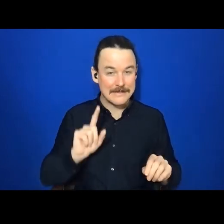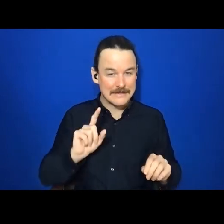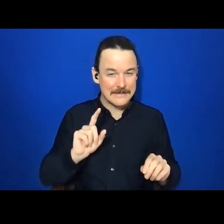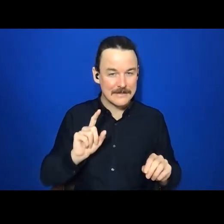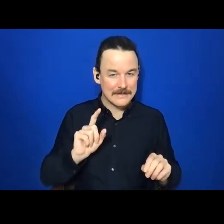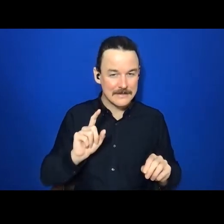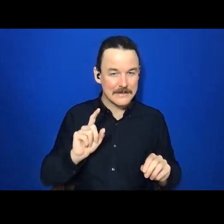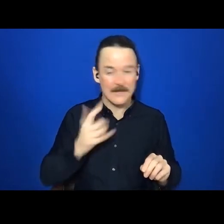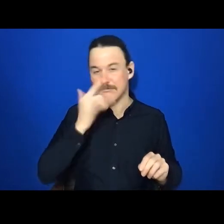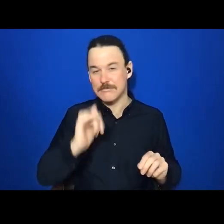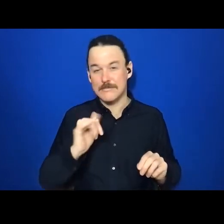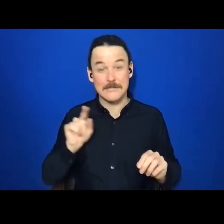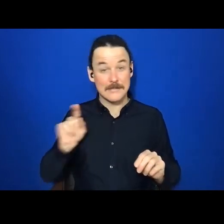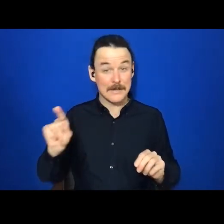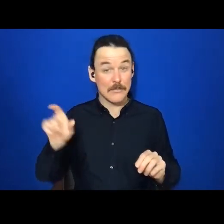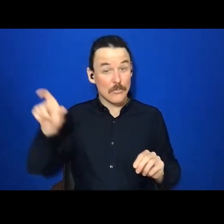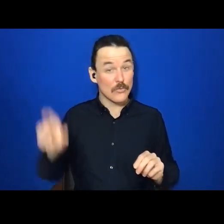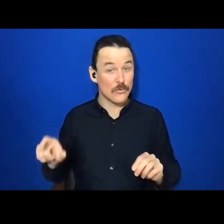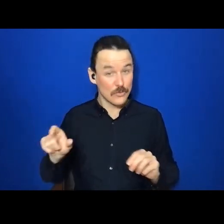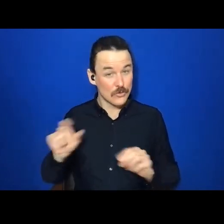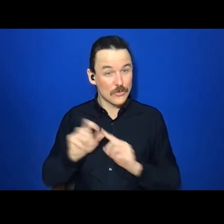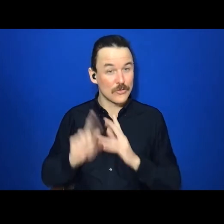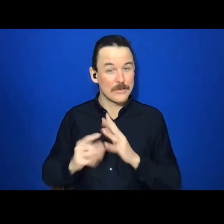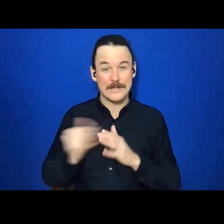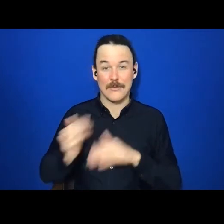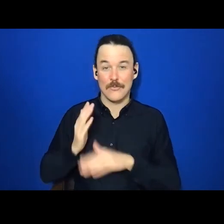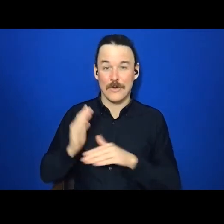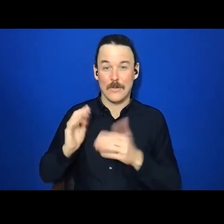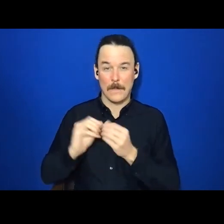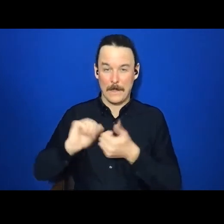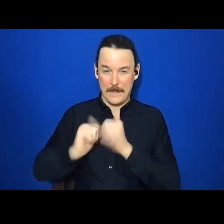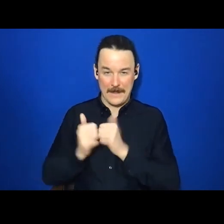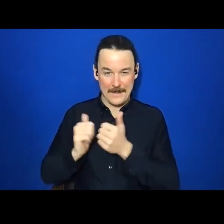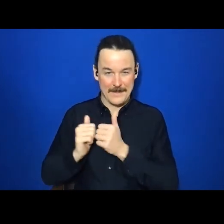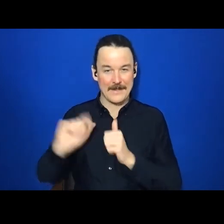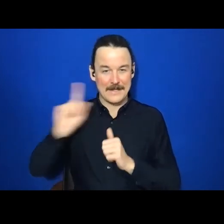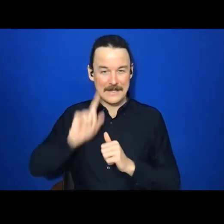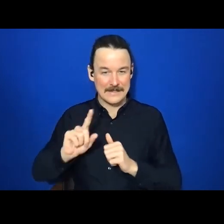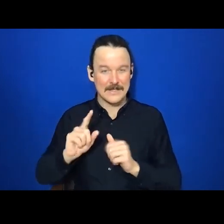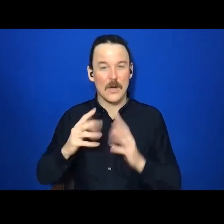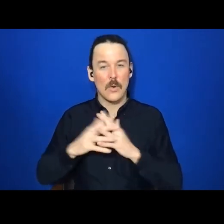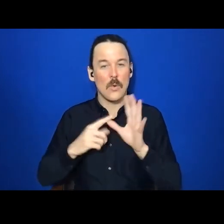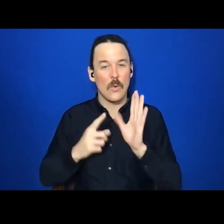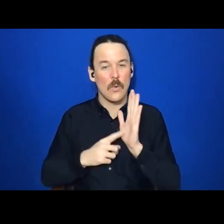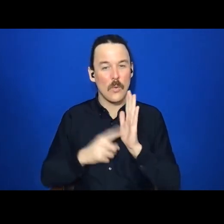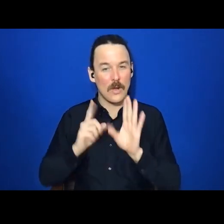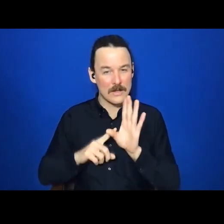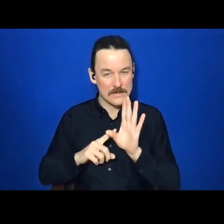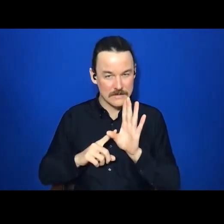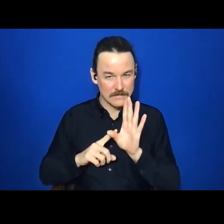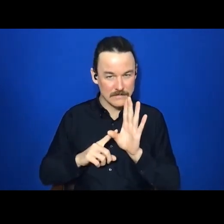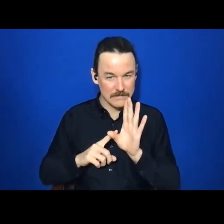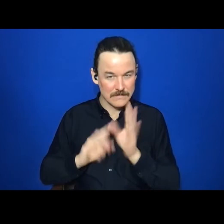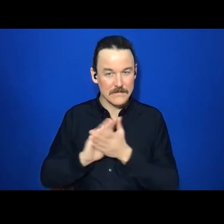doing some of that partnership work today, is Wally Haumaha. He's the Deputy Commissioner of the New Zealand